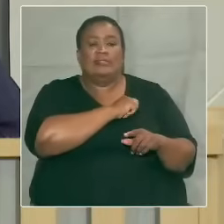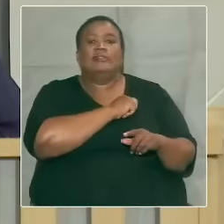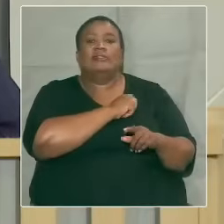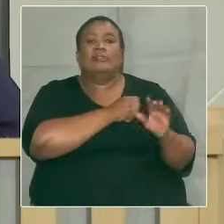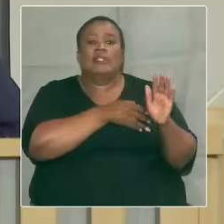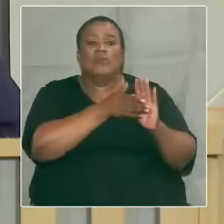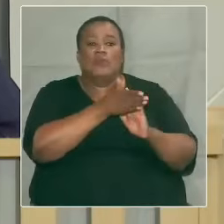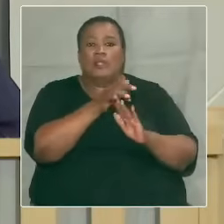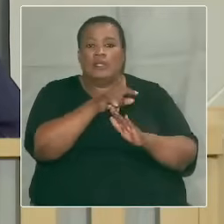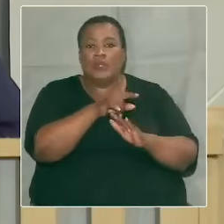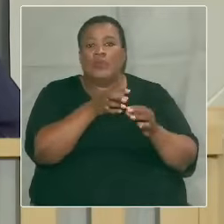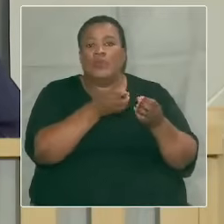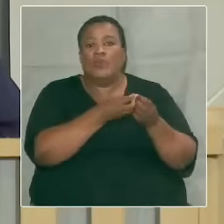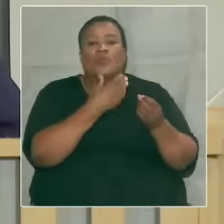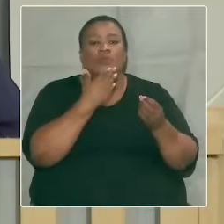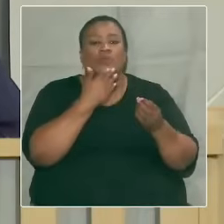generals.